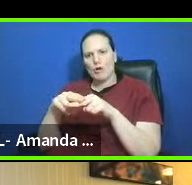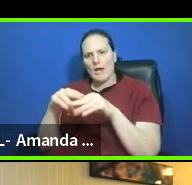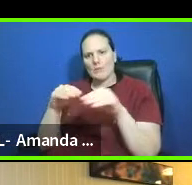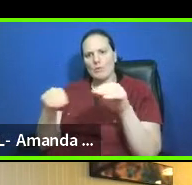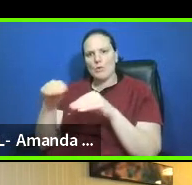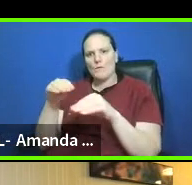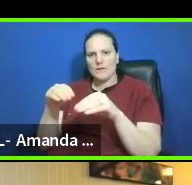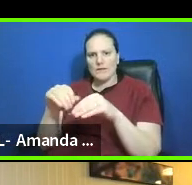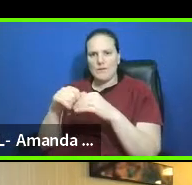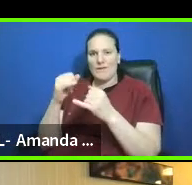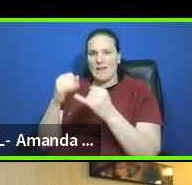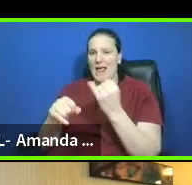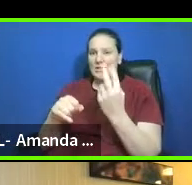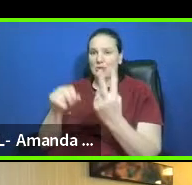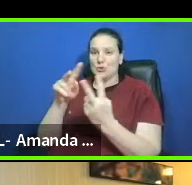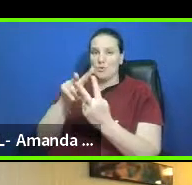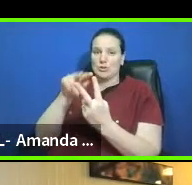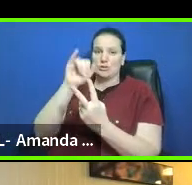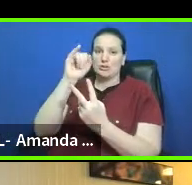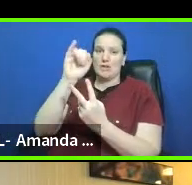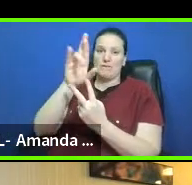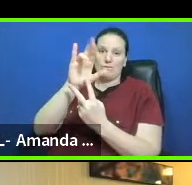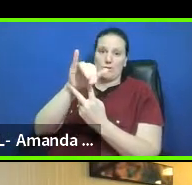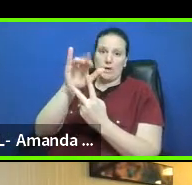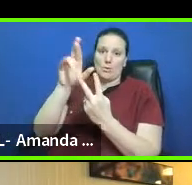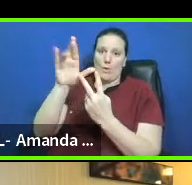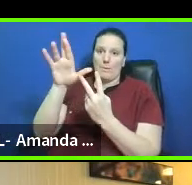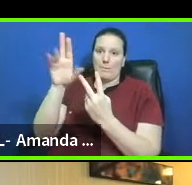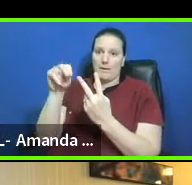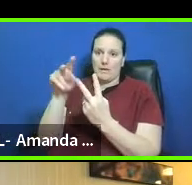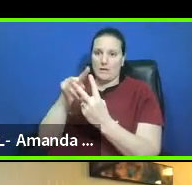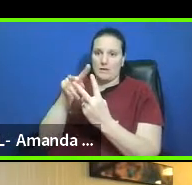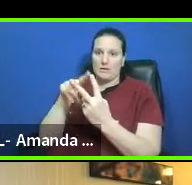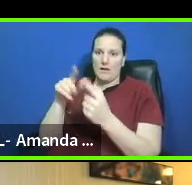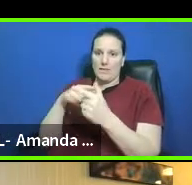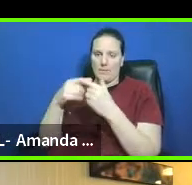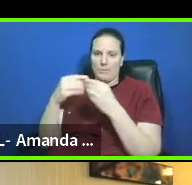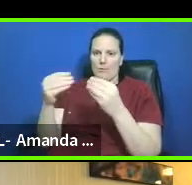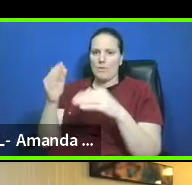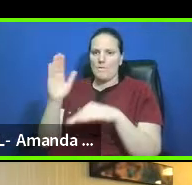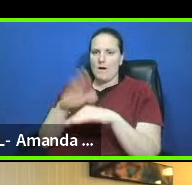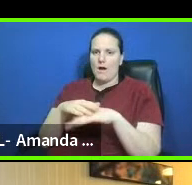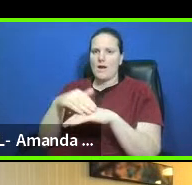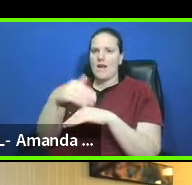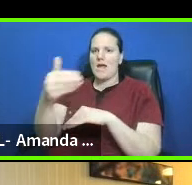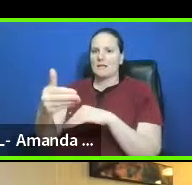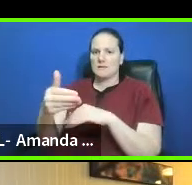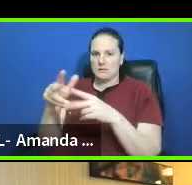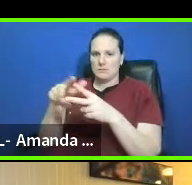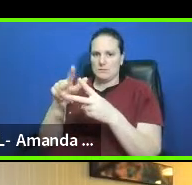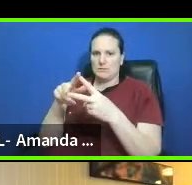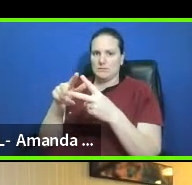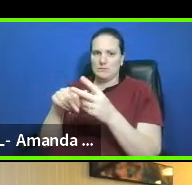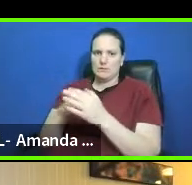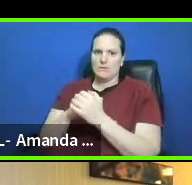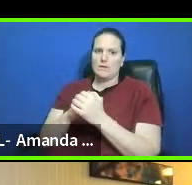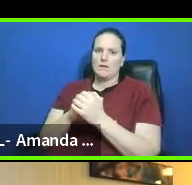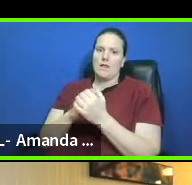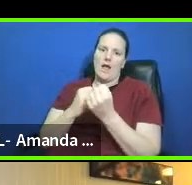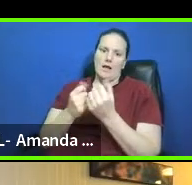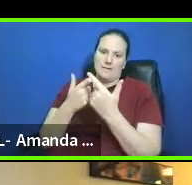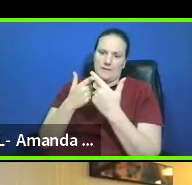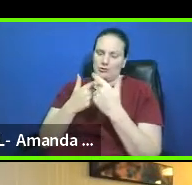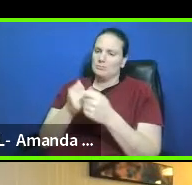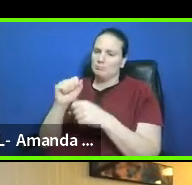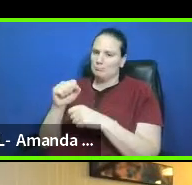we'll take these last two questions, Jeffrey and Robin, and then we'll need to move on to our next item here. So I love the interest though. So